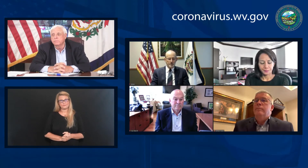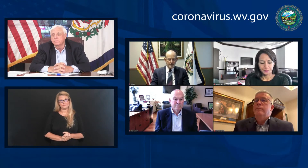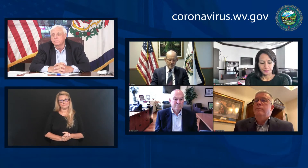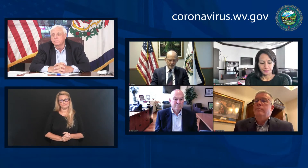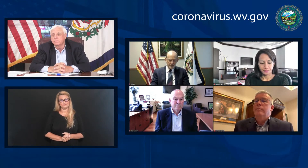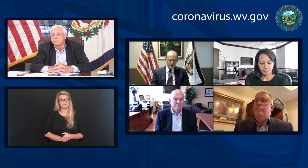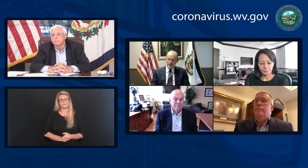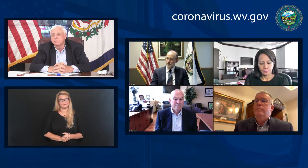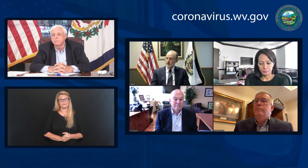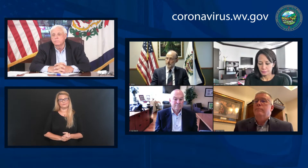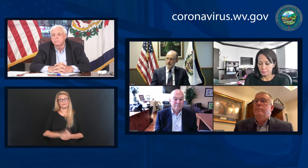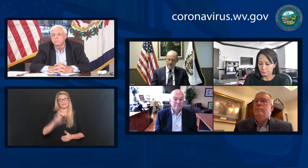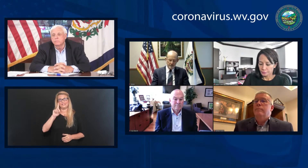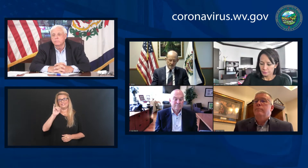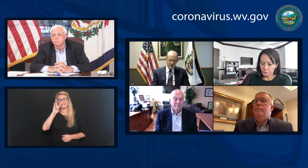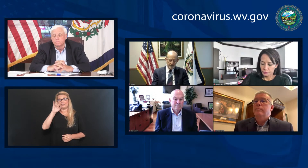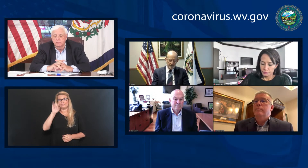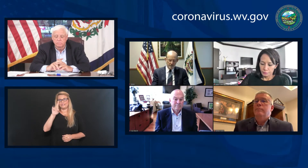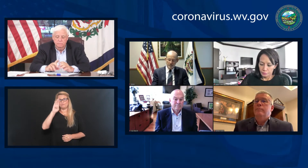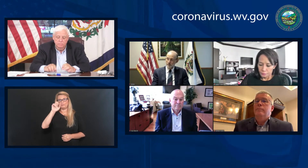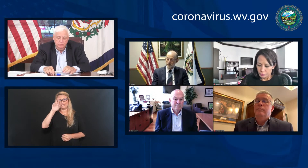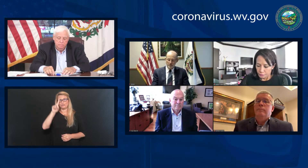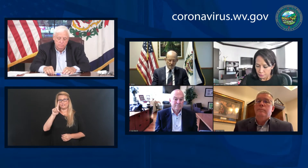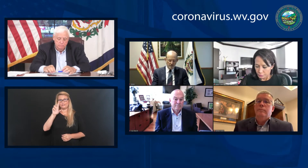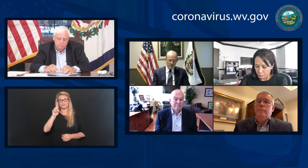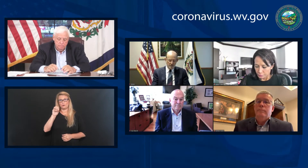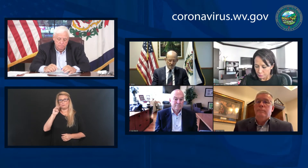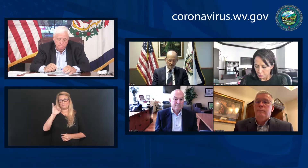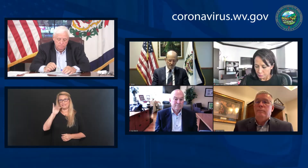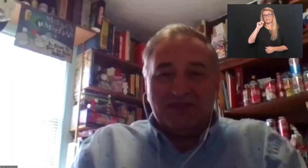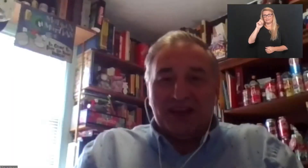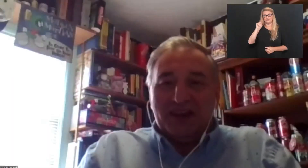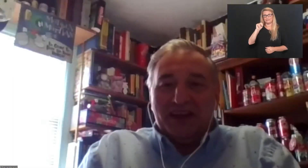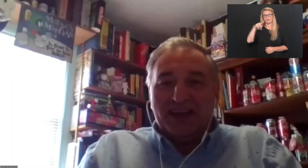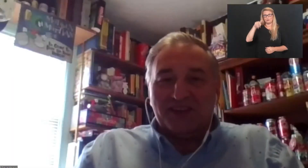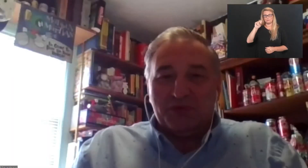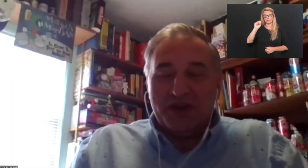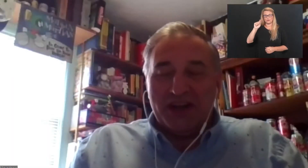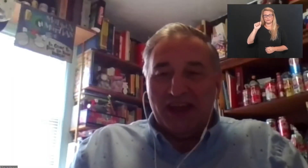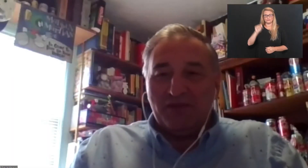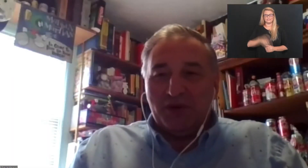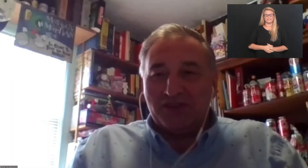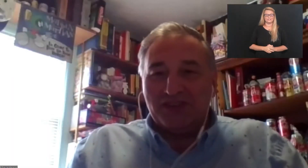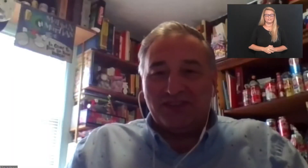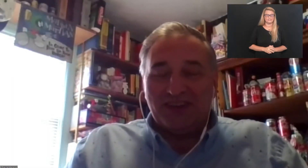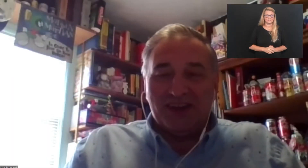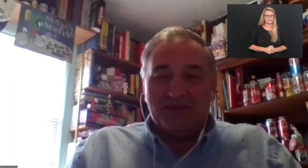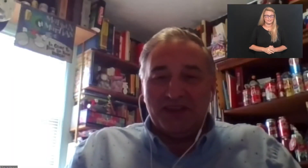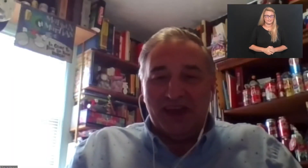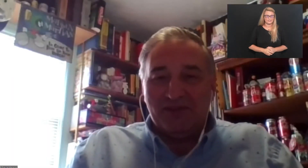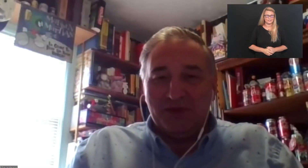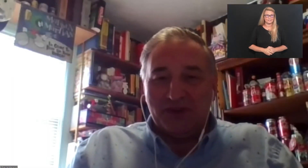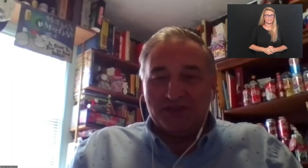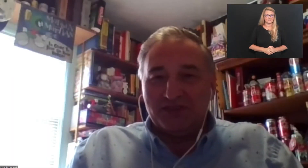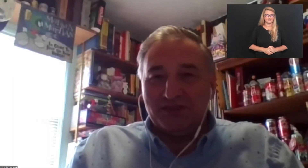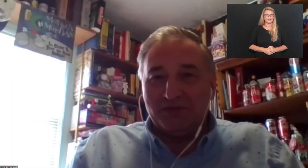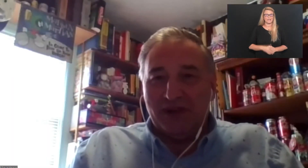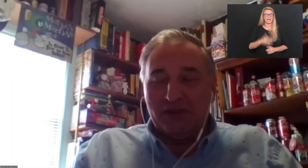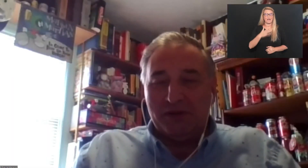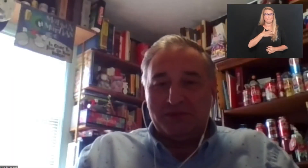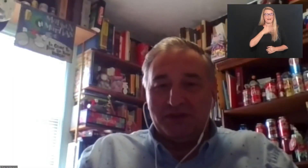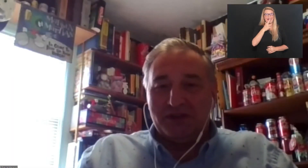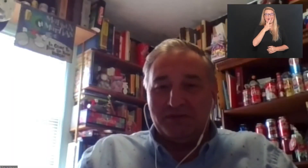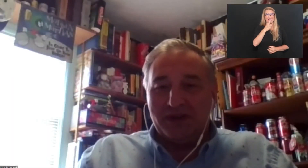All right, thank you, Mark. Next to David Beard with the Dominion Post. Hi, I've got, I guess, 1.5 questions. The half question is